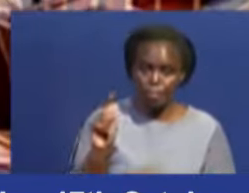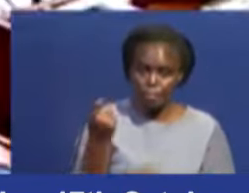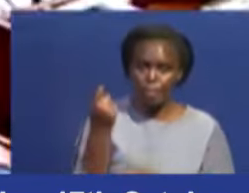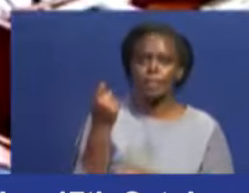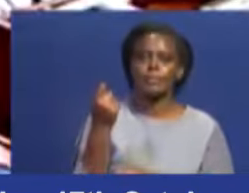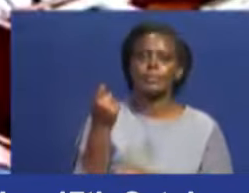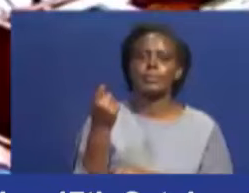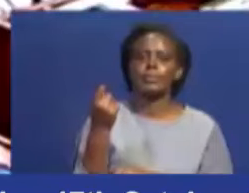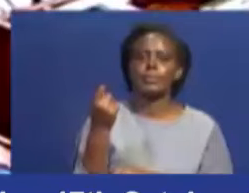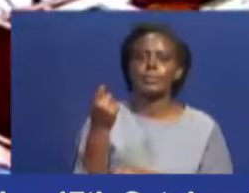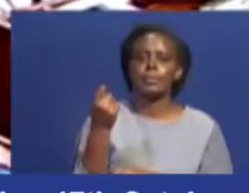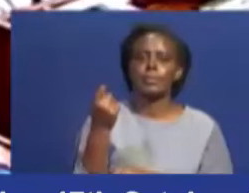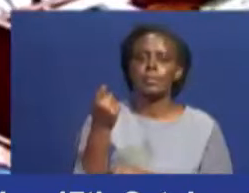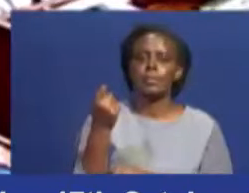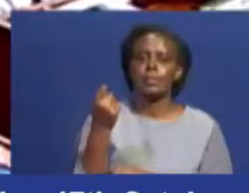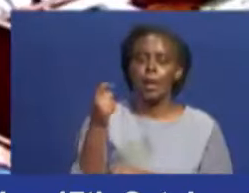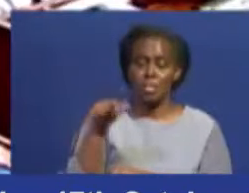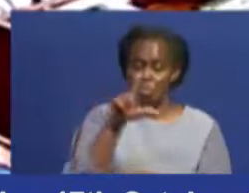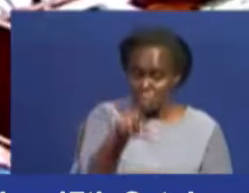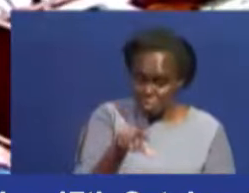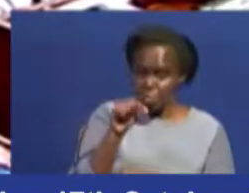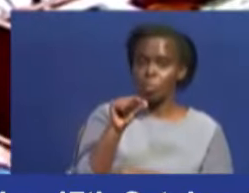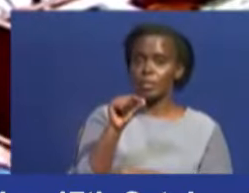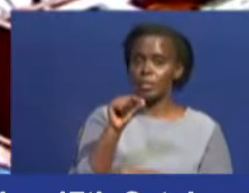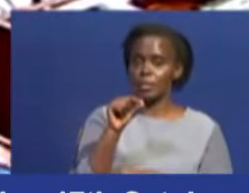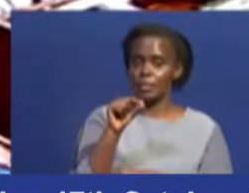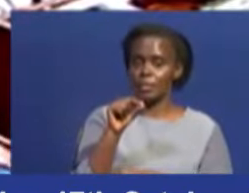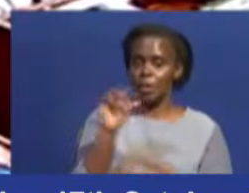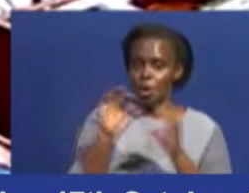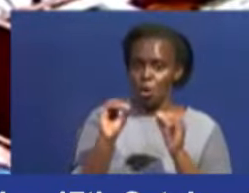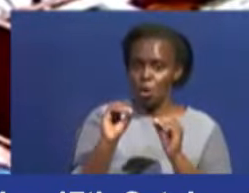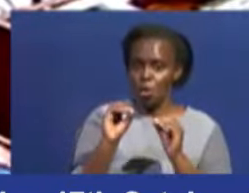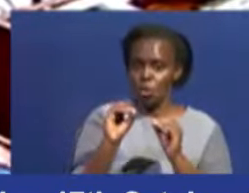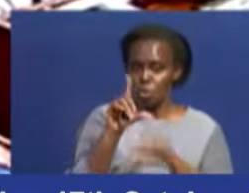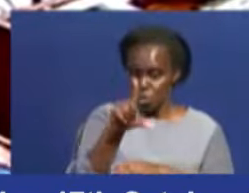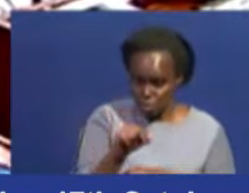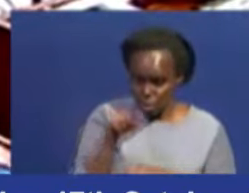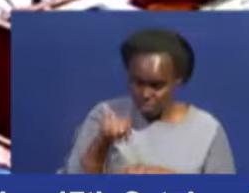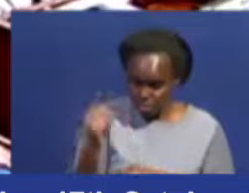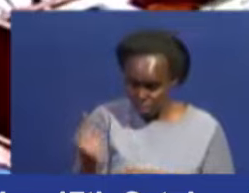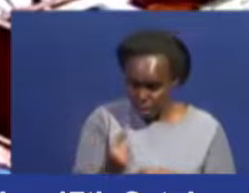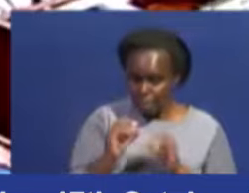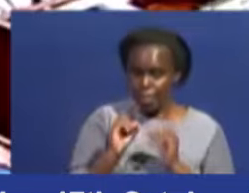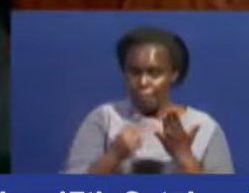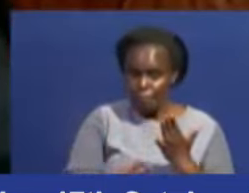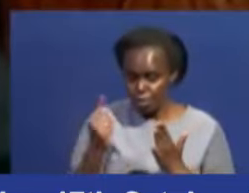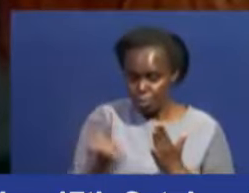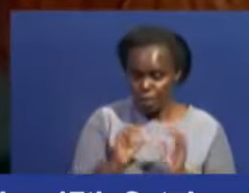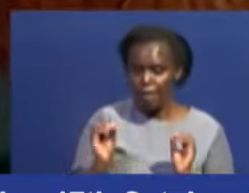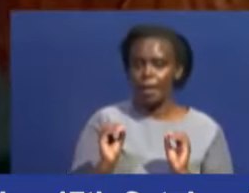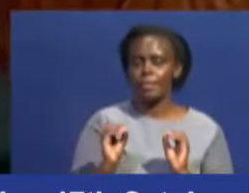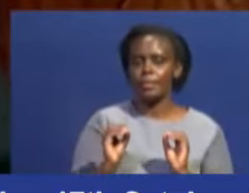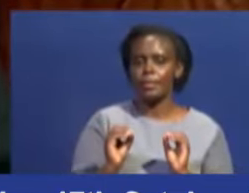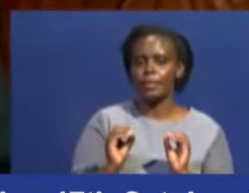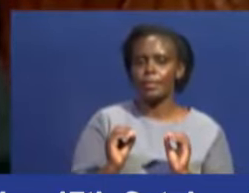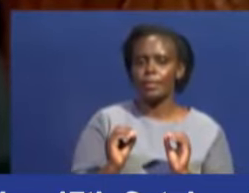President has not chosen not to appear. The choice of